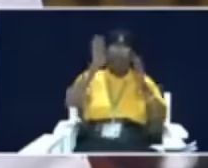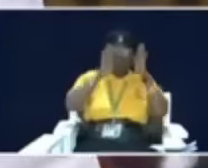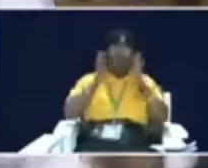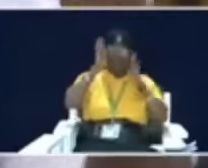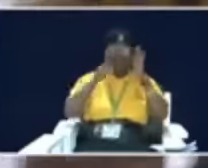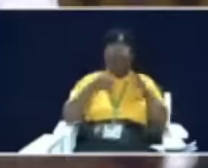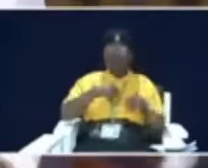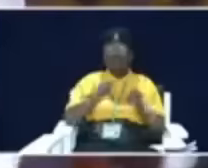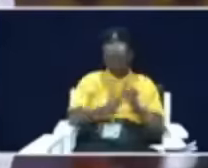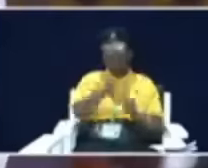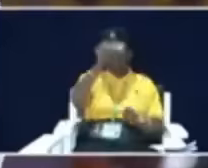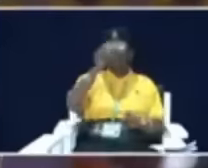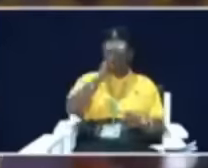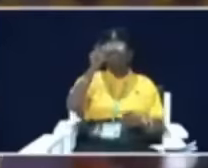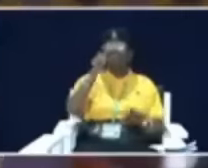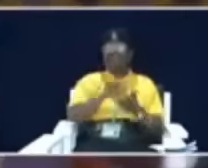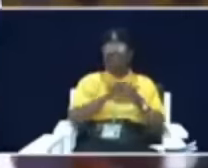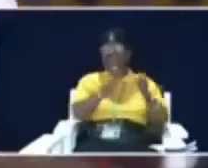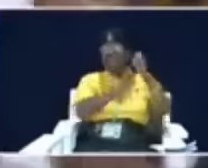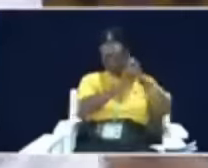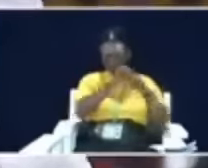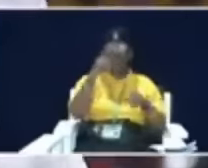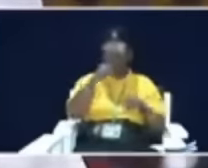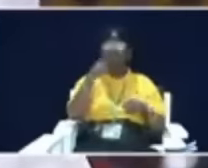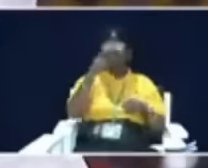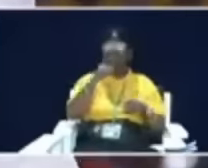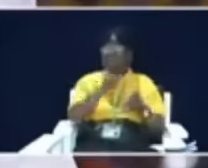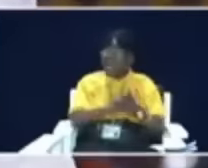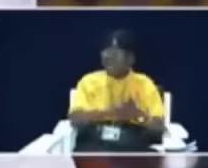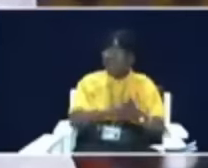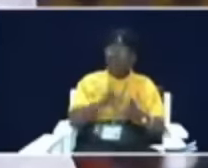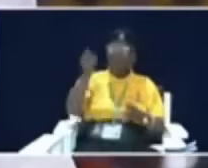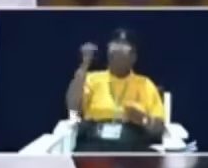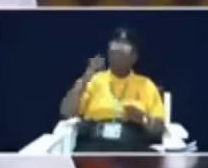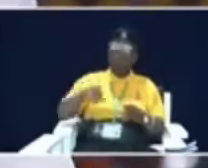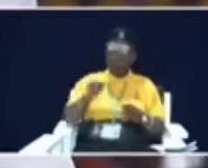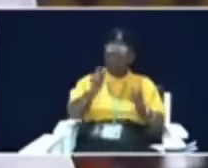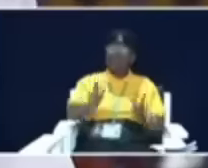is that Elisha, who said that, was he alive?